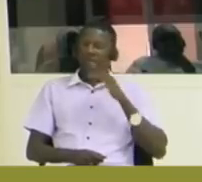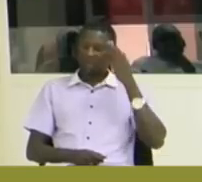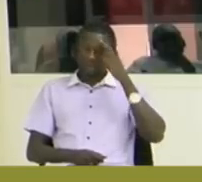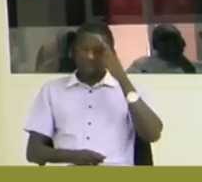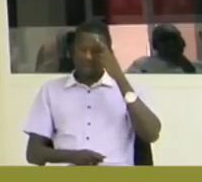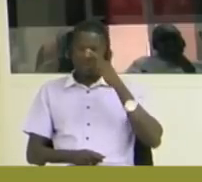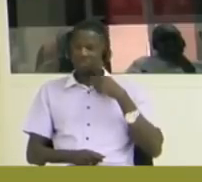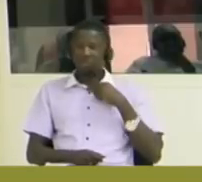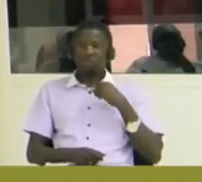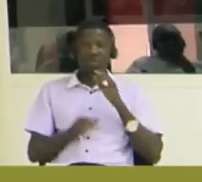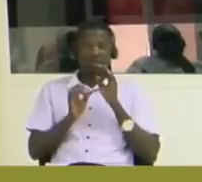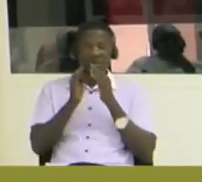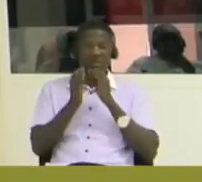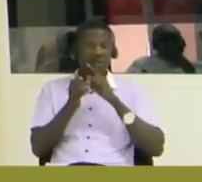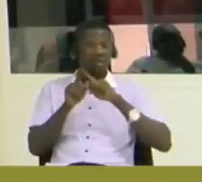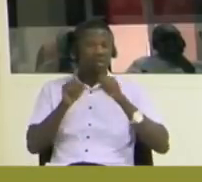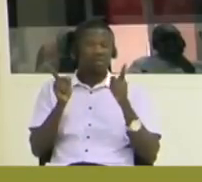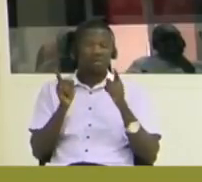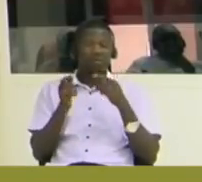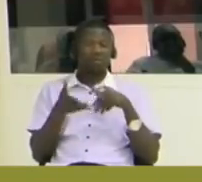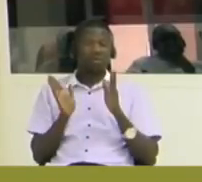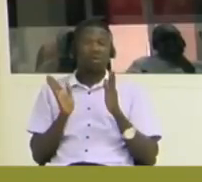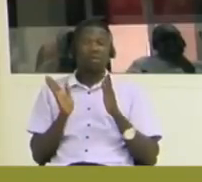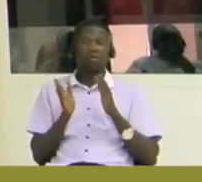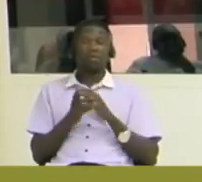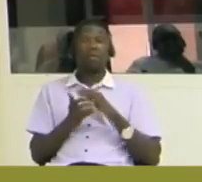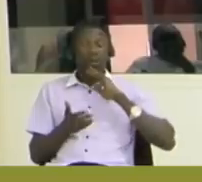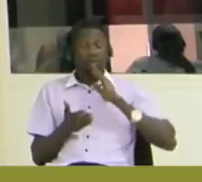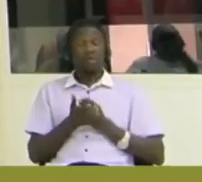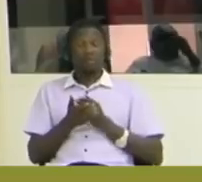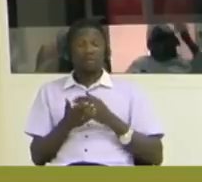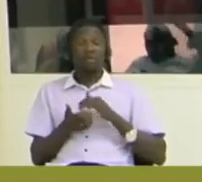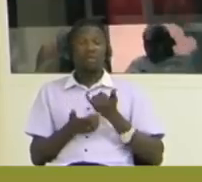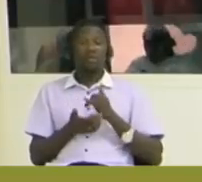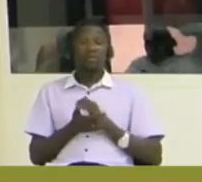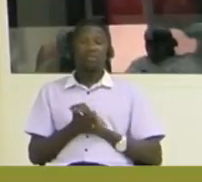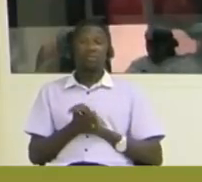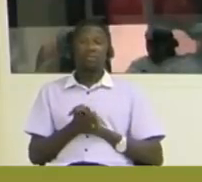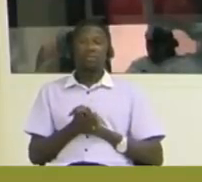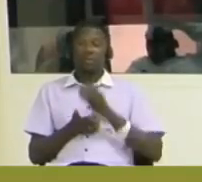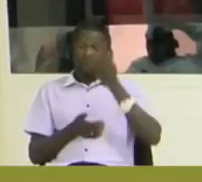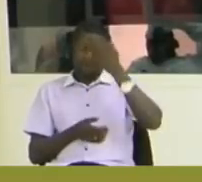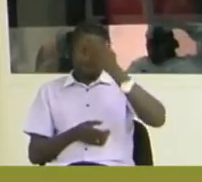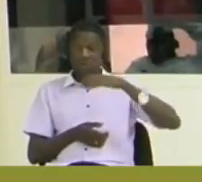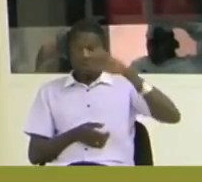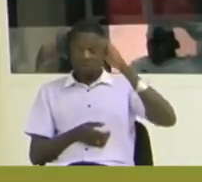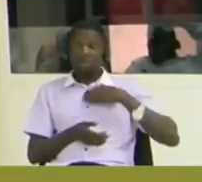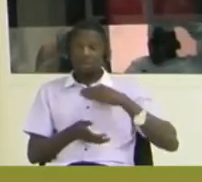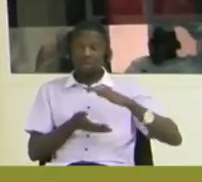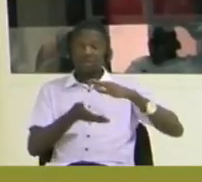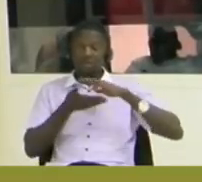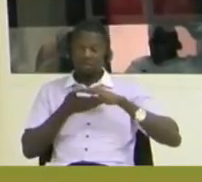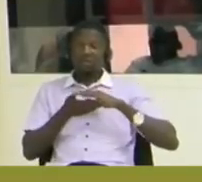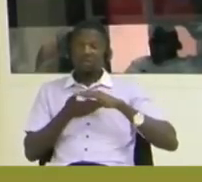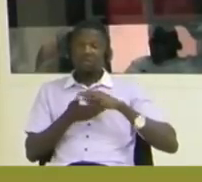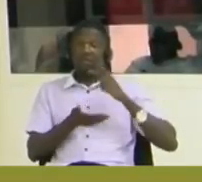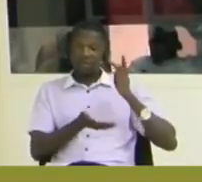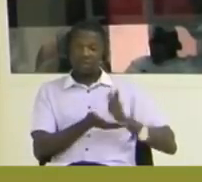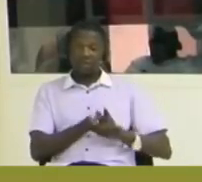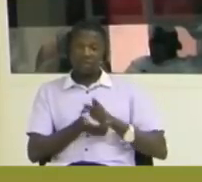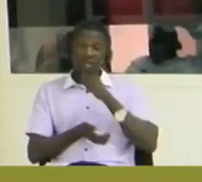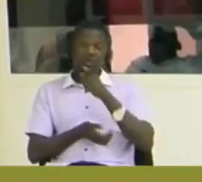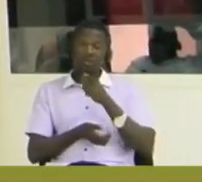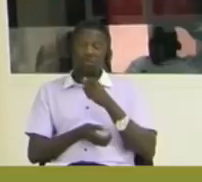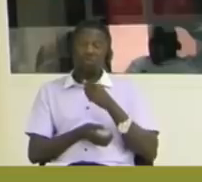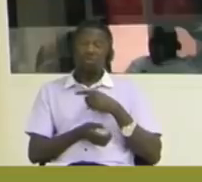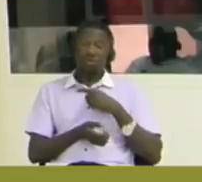differently. I believe so, yes, sir. The commission has received evidence that you were,